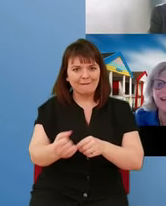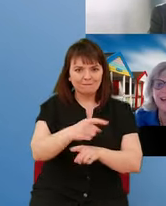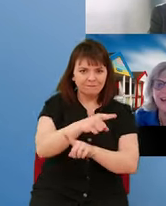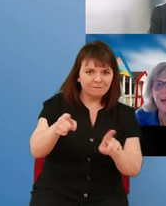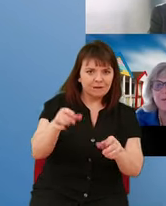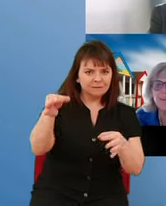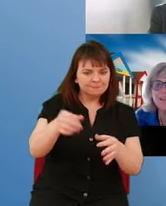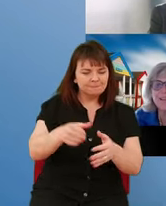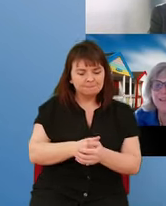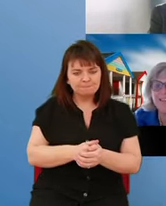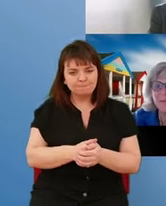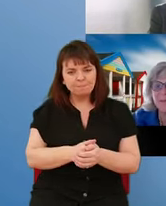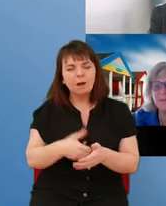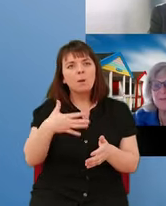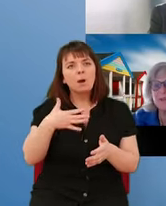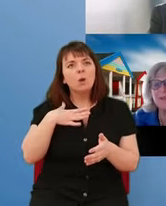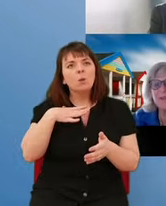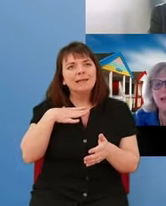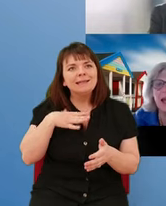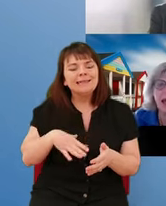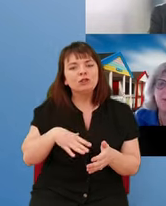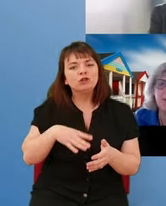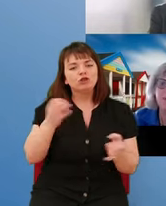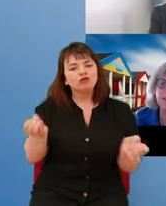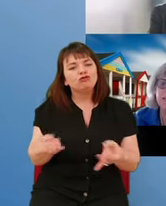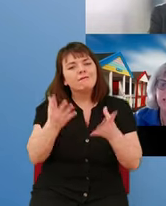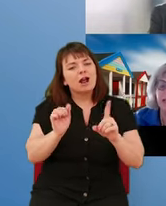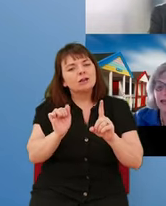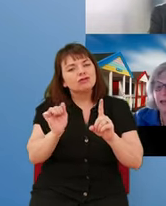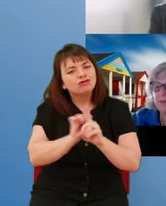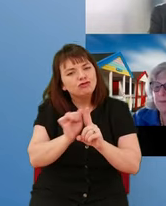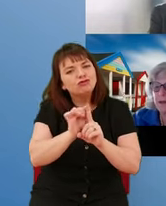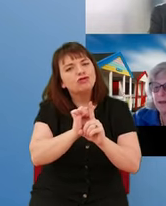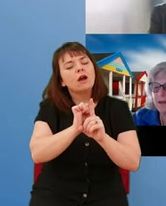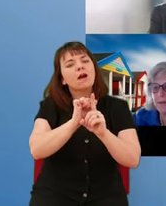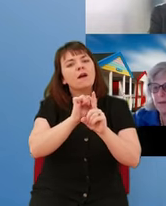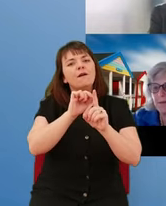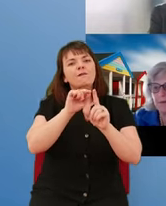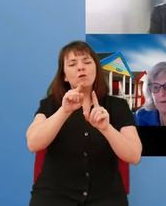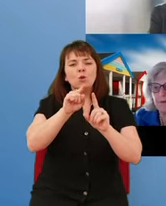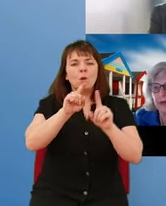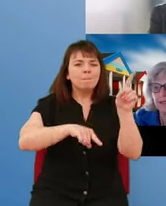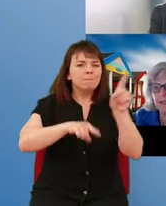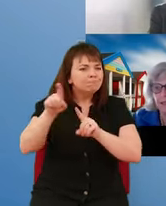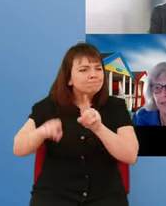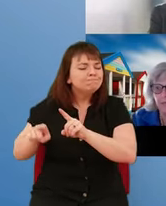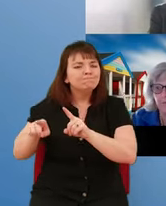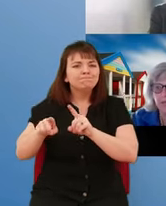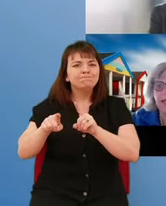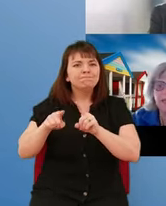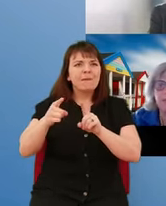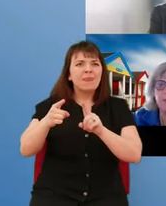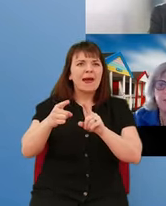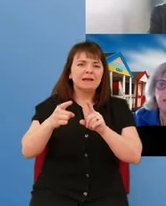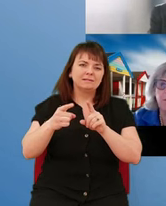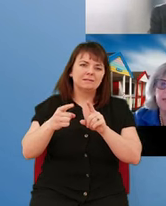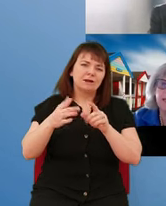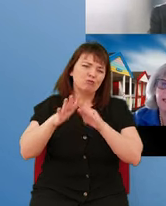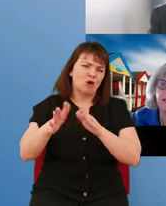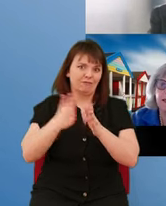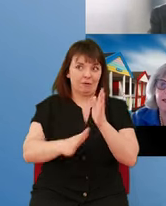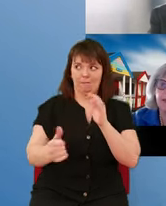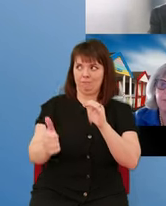approach since the last time it was produced, but obviously mindful of the fact that yes, we may